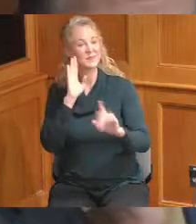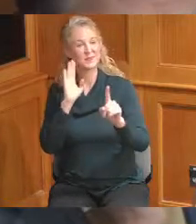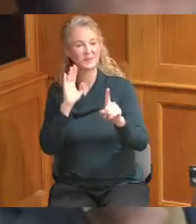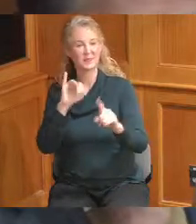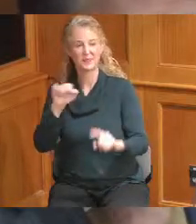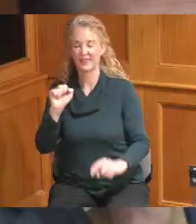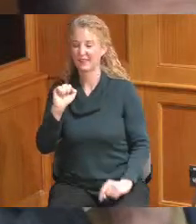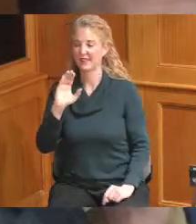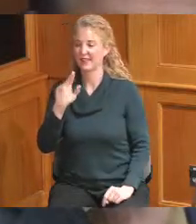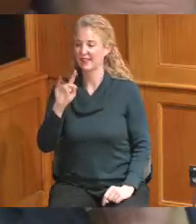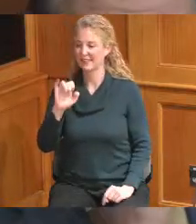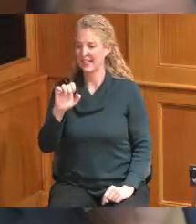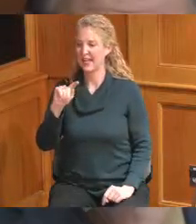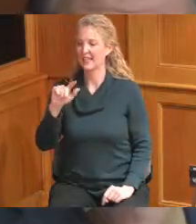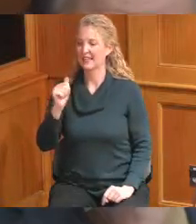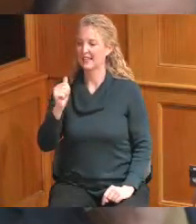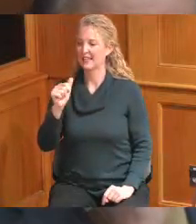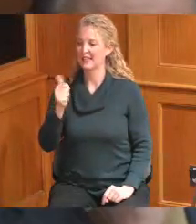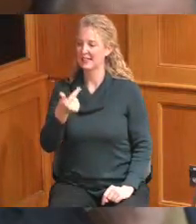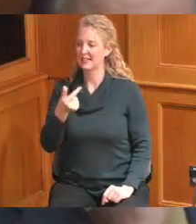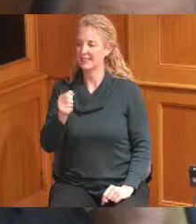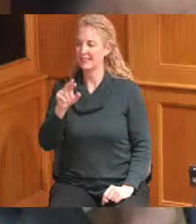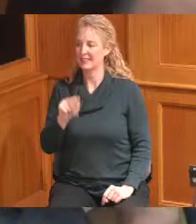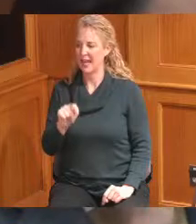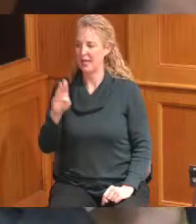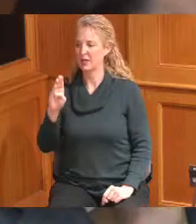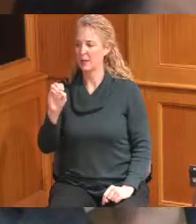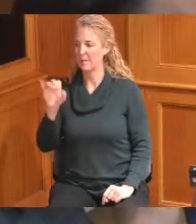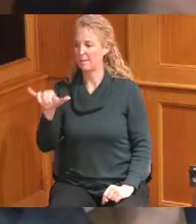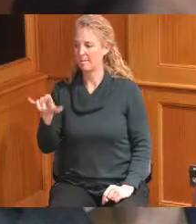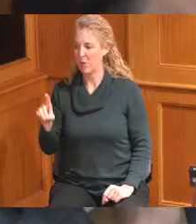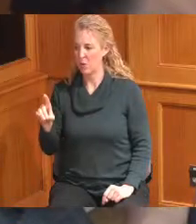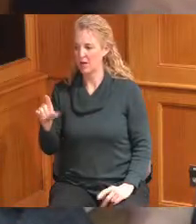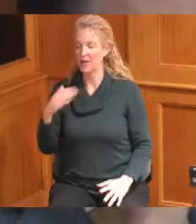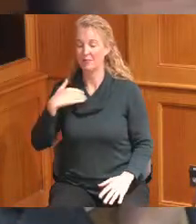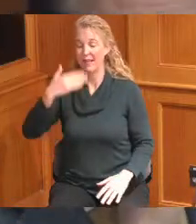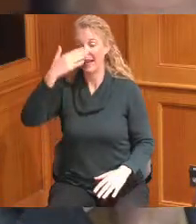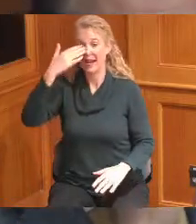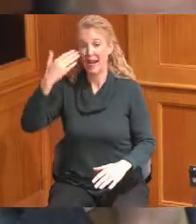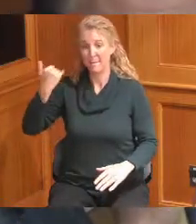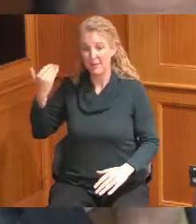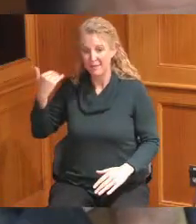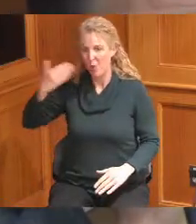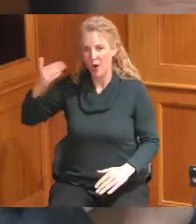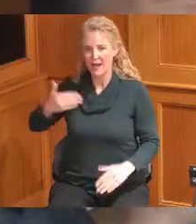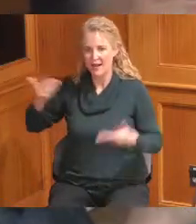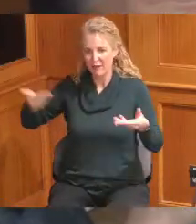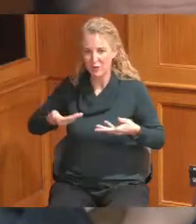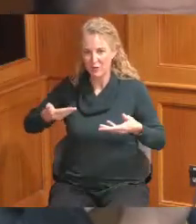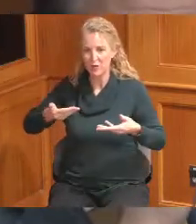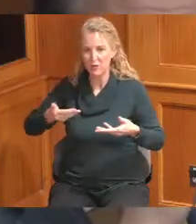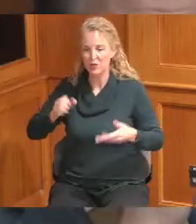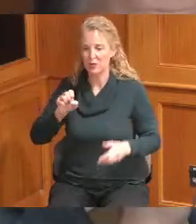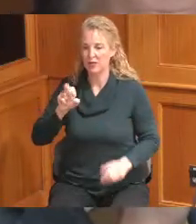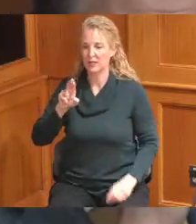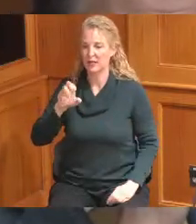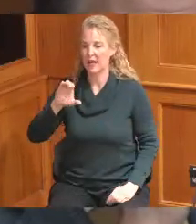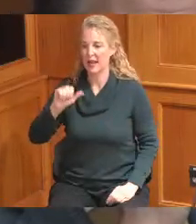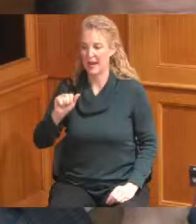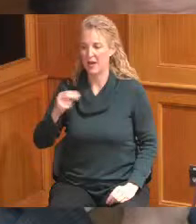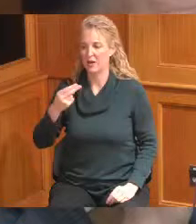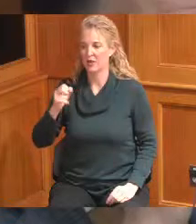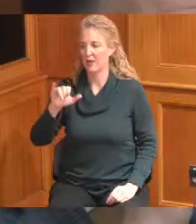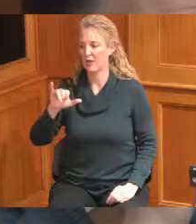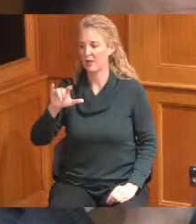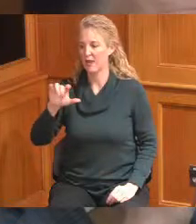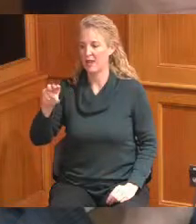Boyd. Happy to have her. And of course, I never got a chance to introduce officially Erica Hillman,